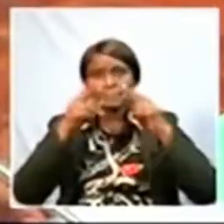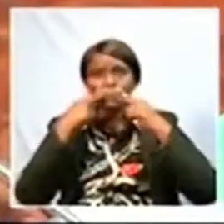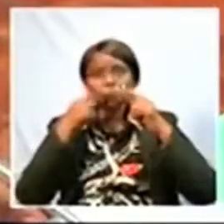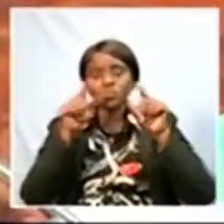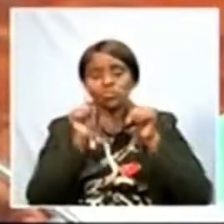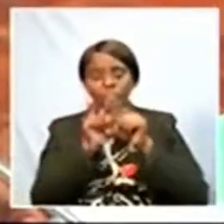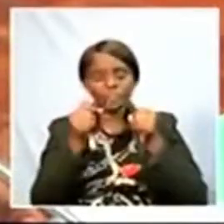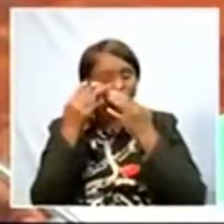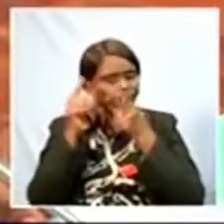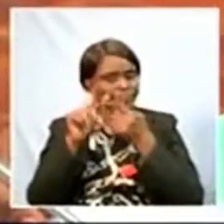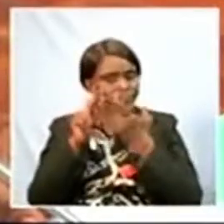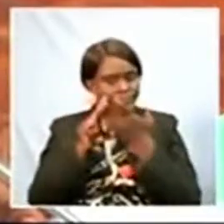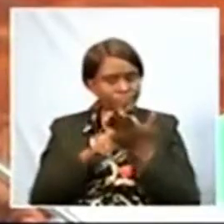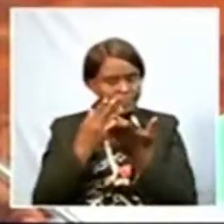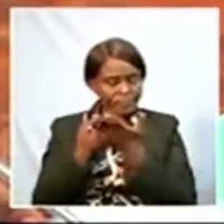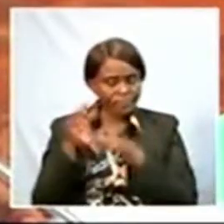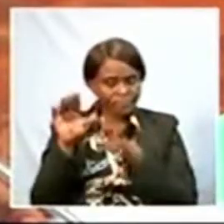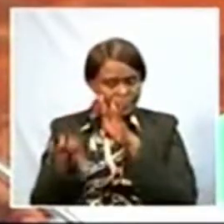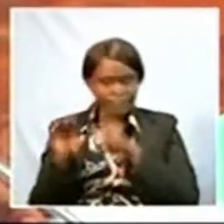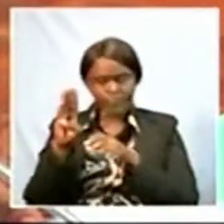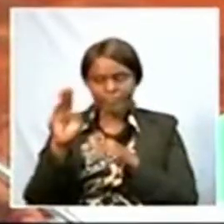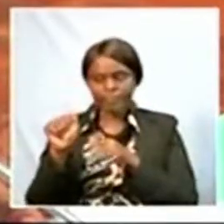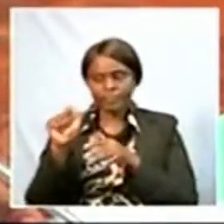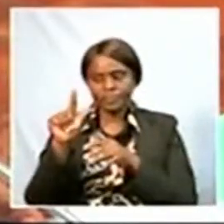finding and wishes to report that the